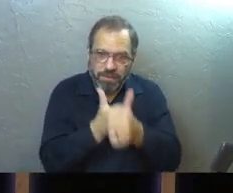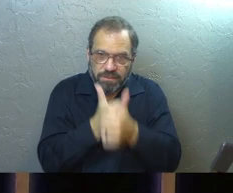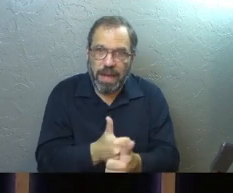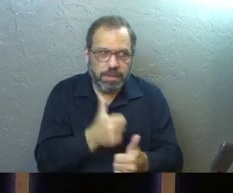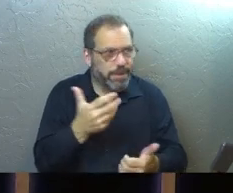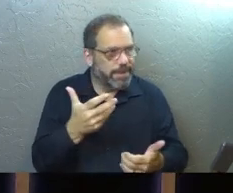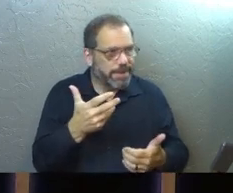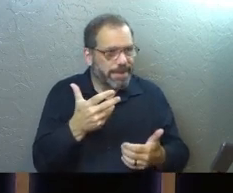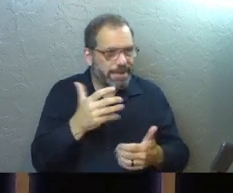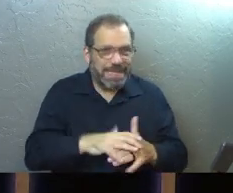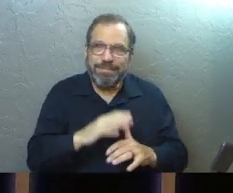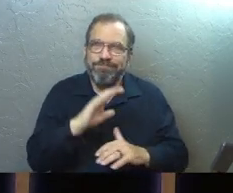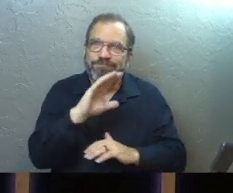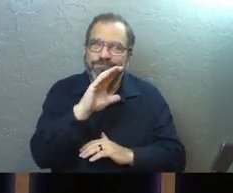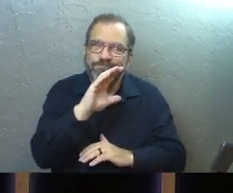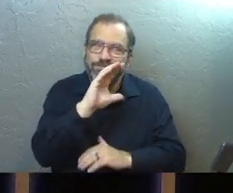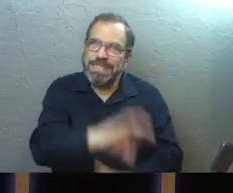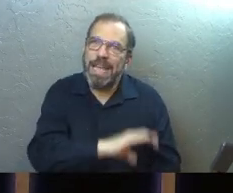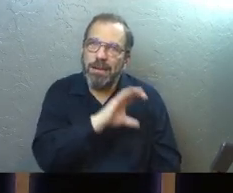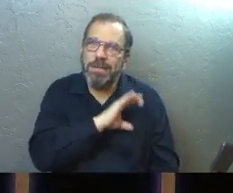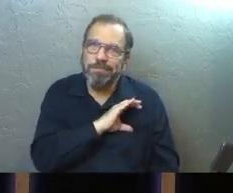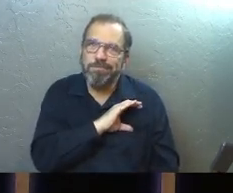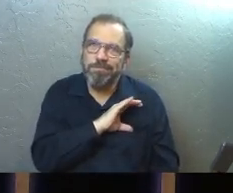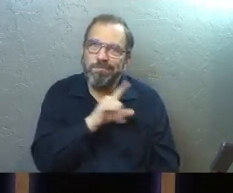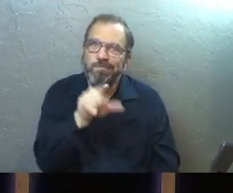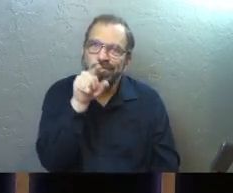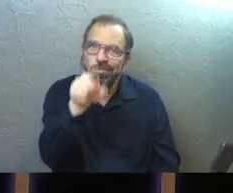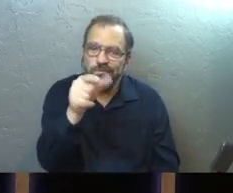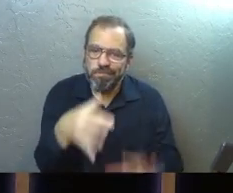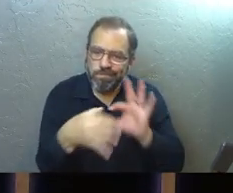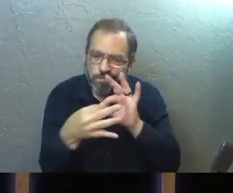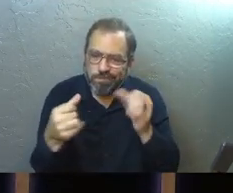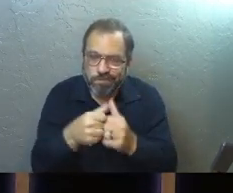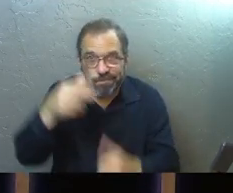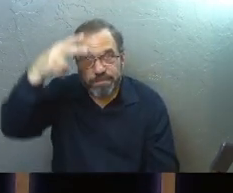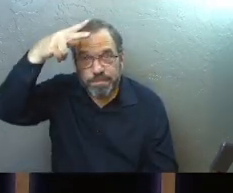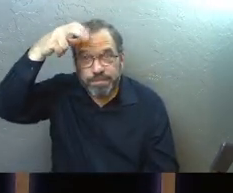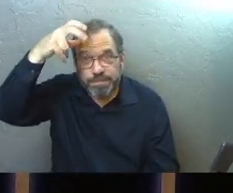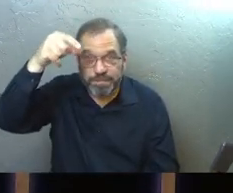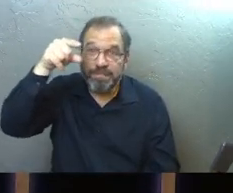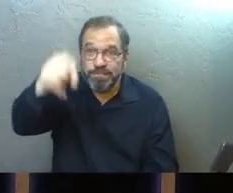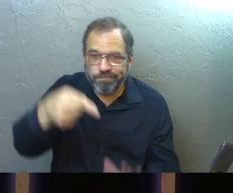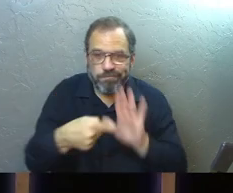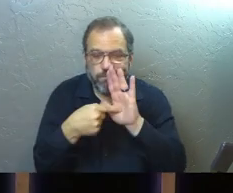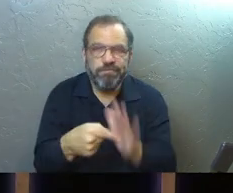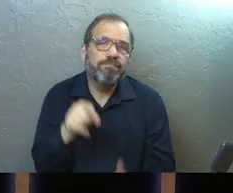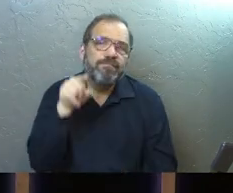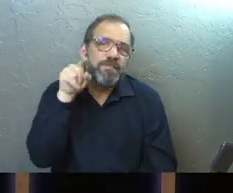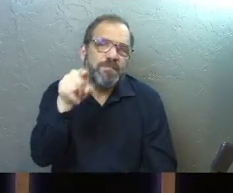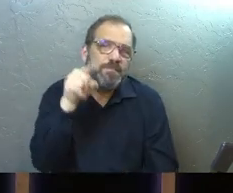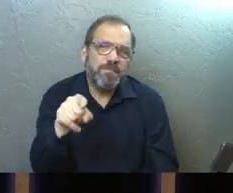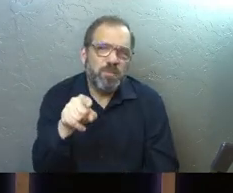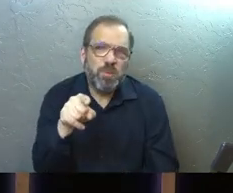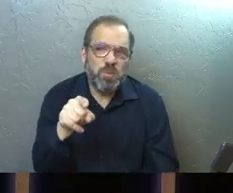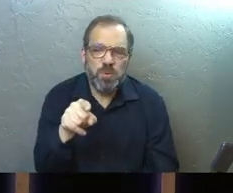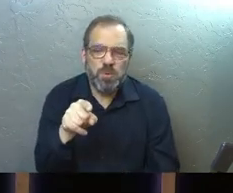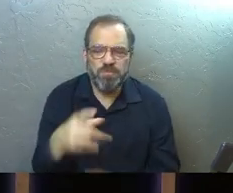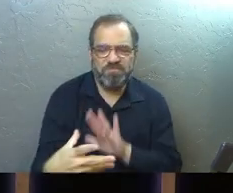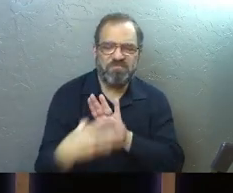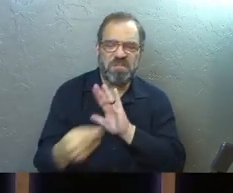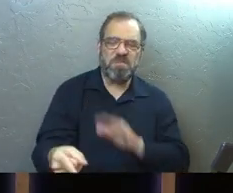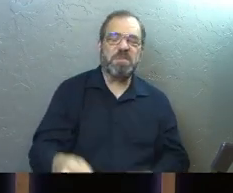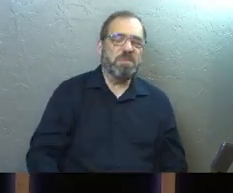this kind of character, you're associating yourselves with him and you're showing that you are a chip off the old